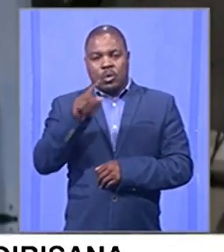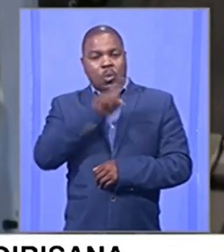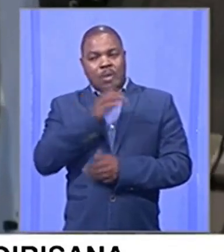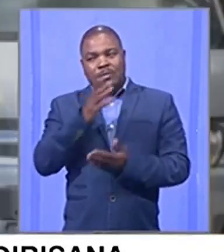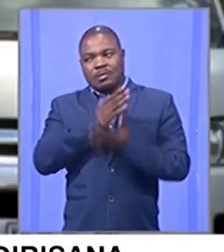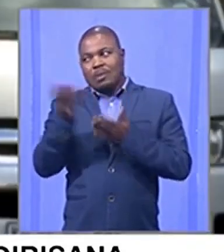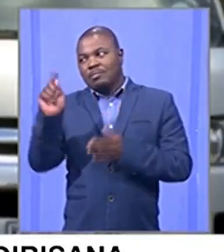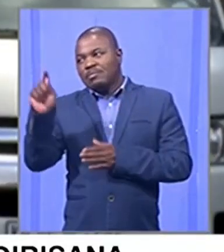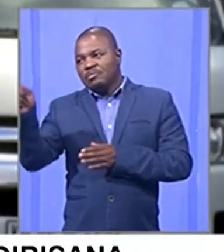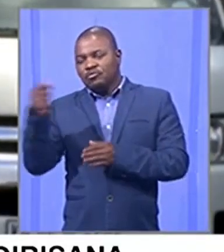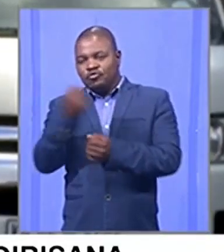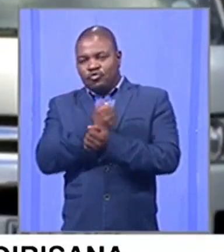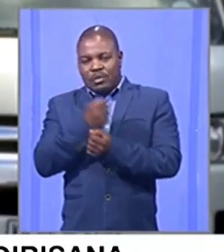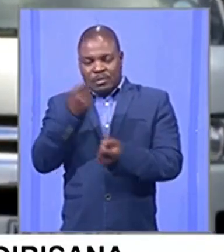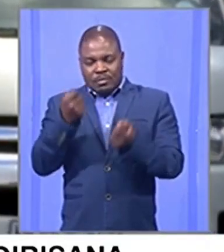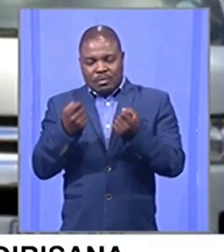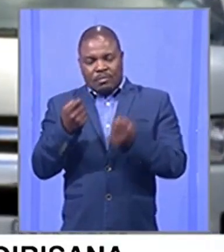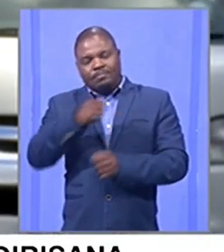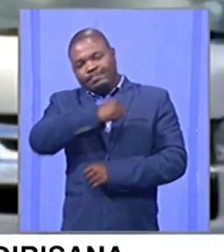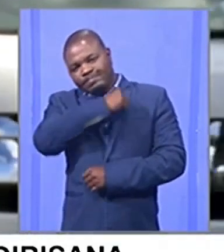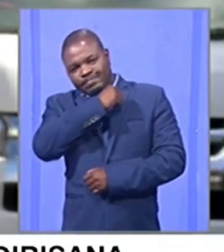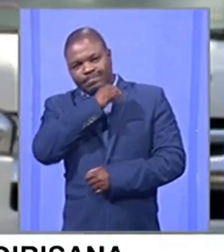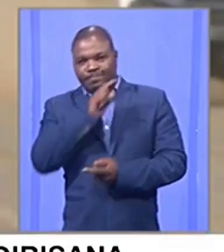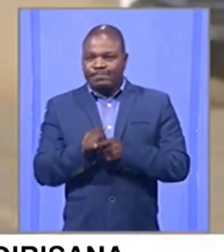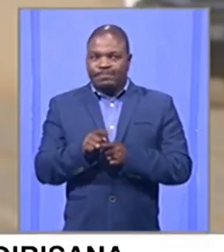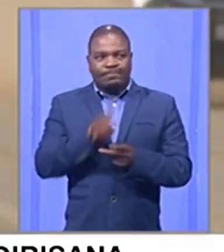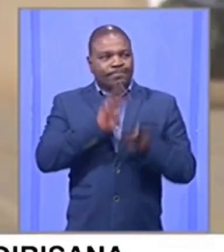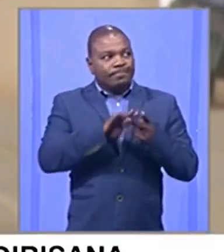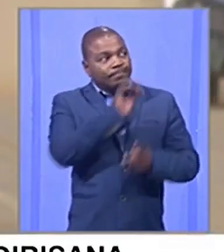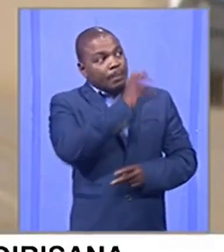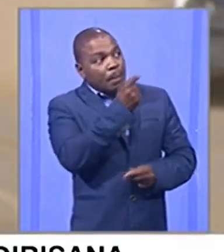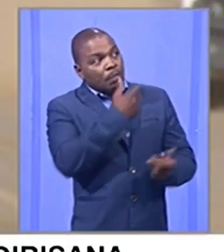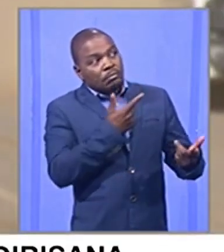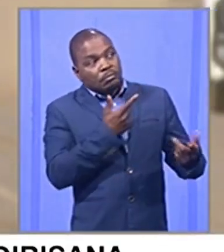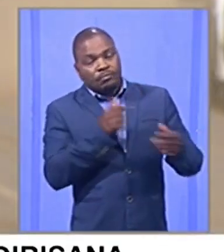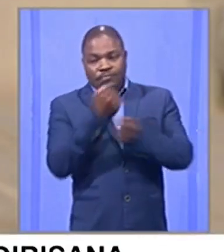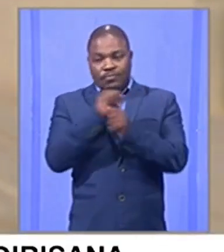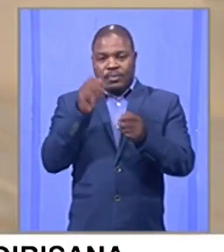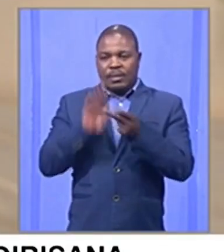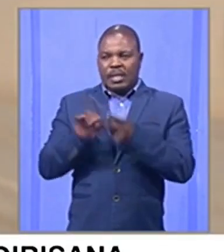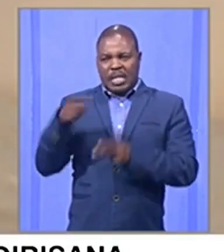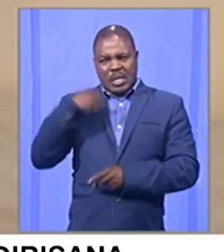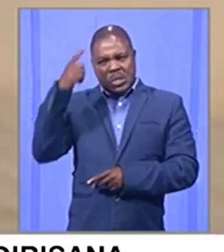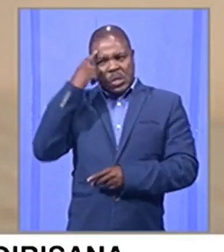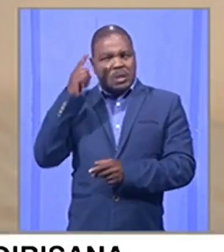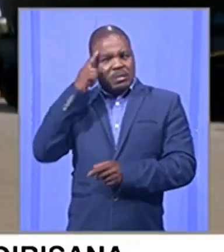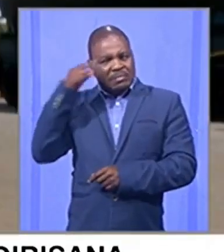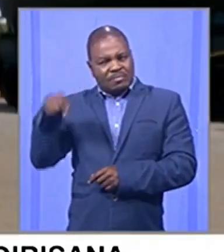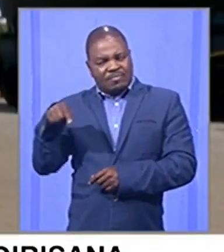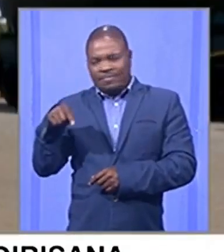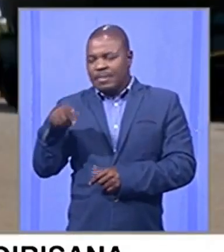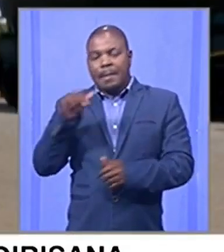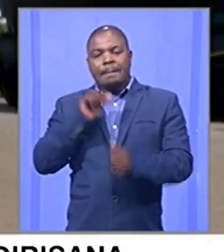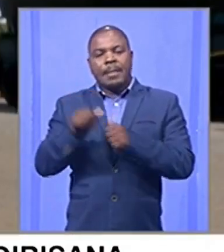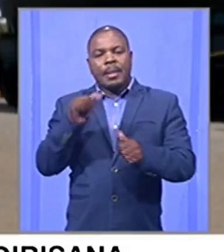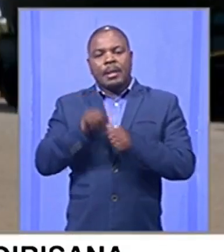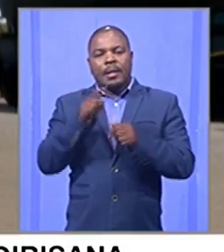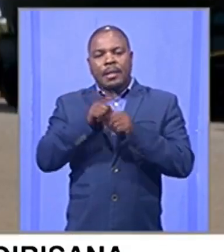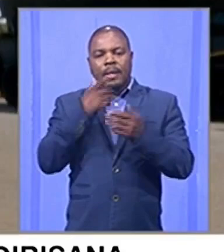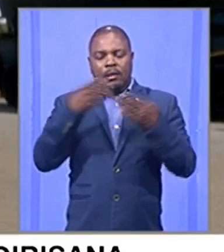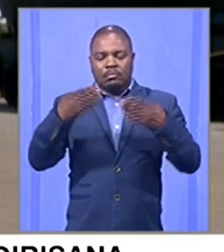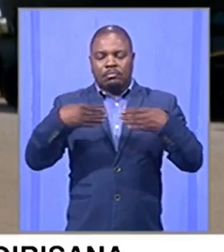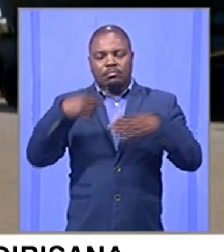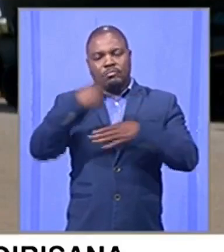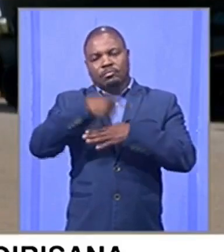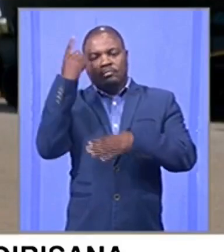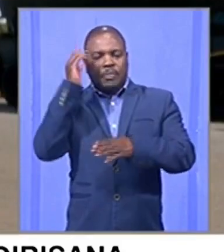ka dikgoka mme go batliwa madi go ba golola go na le gore ba robale kwa Komati Port ba batla gore go dumelelwe gore ba tlole molelwane